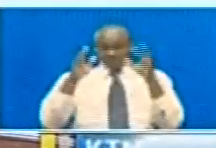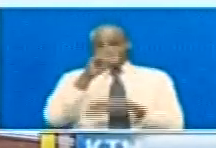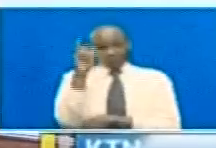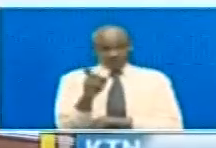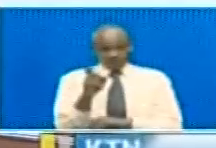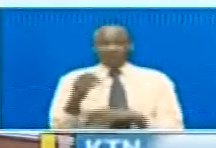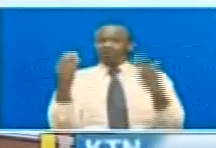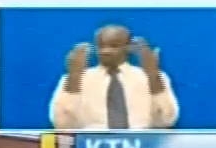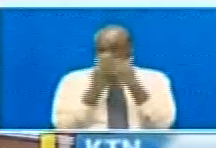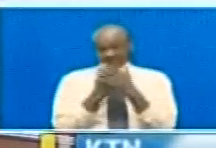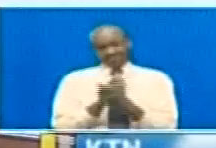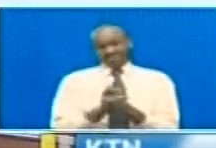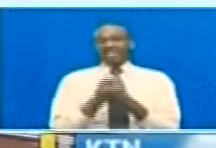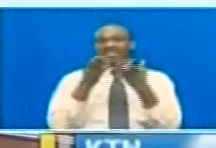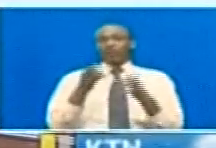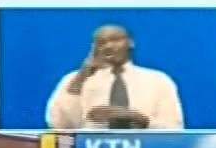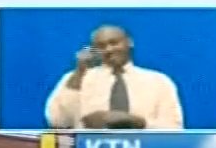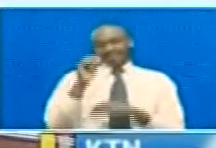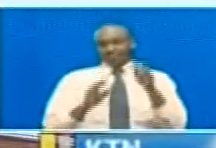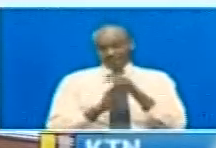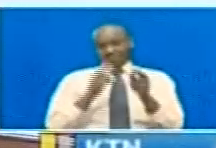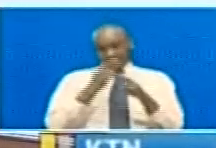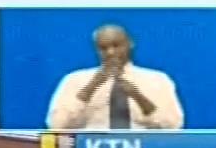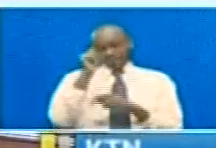survey tonight and for joining us on KTN Prime. I'm Ben